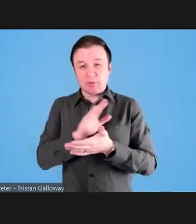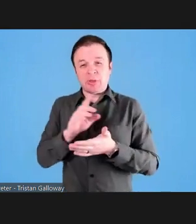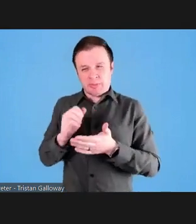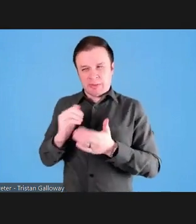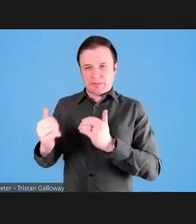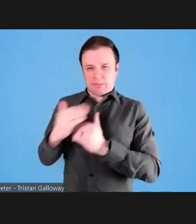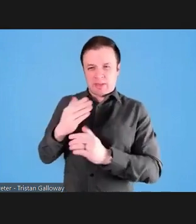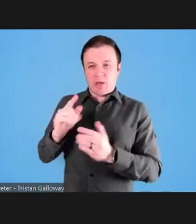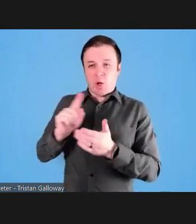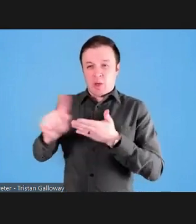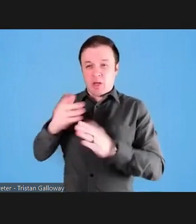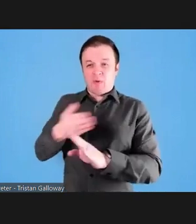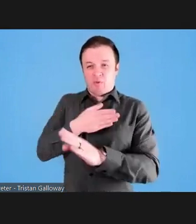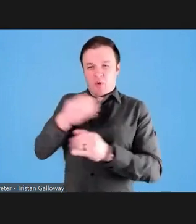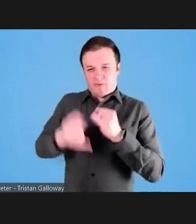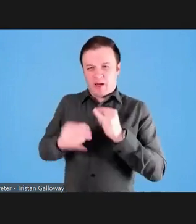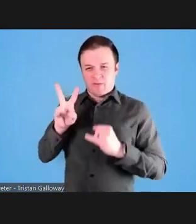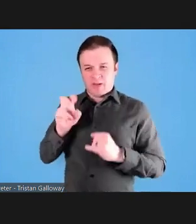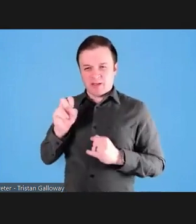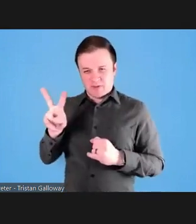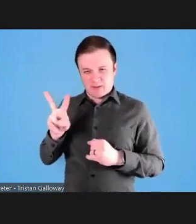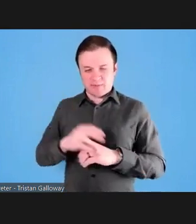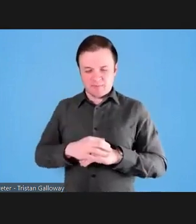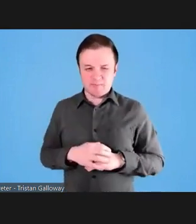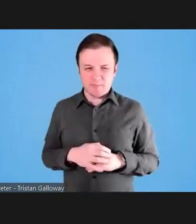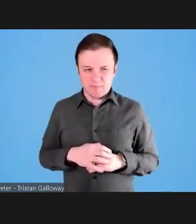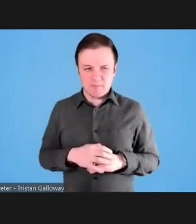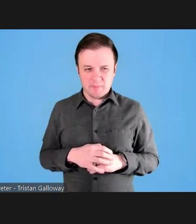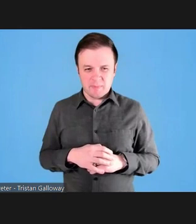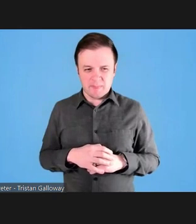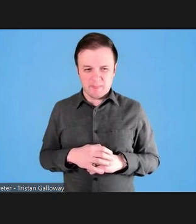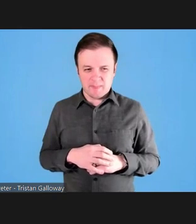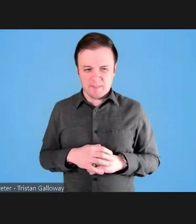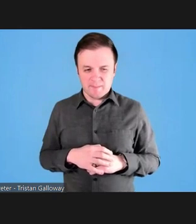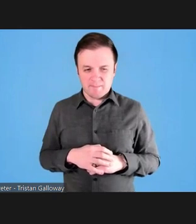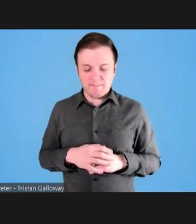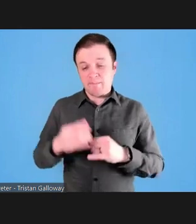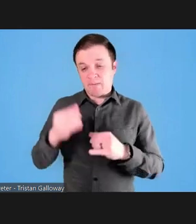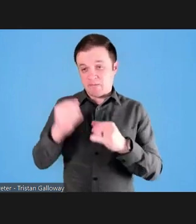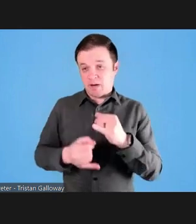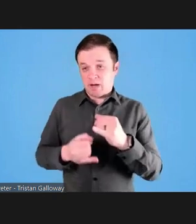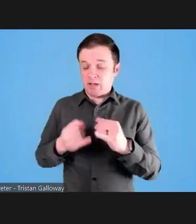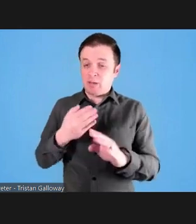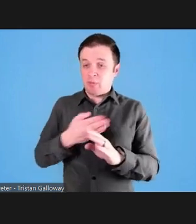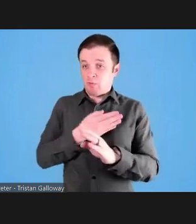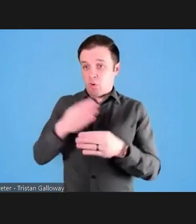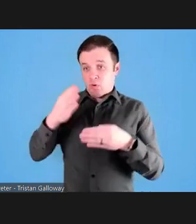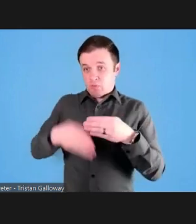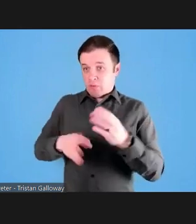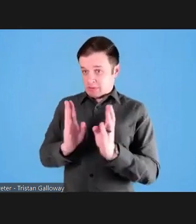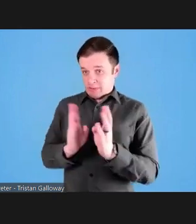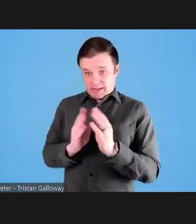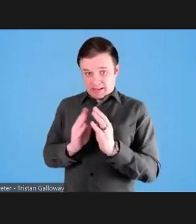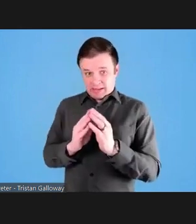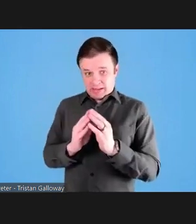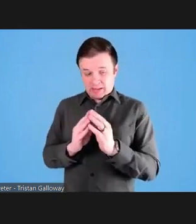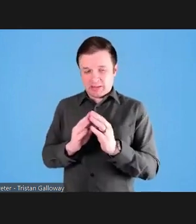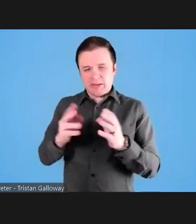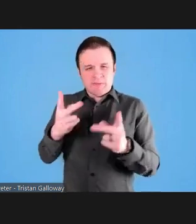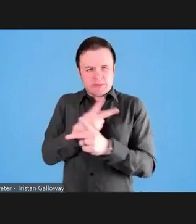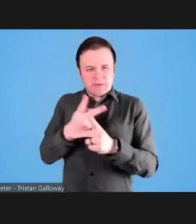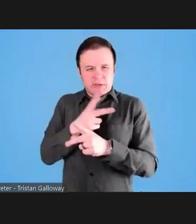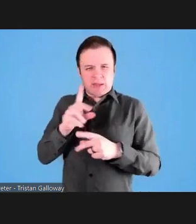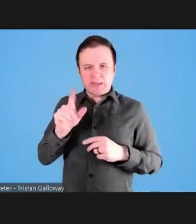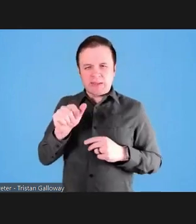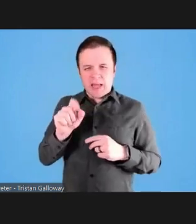week before the final virtual summary meeting. Finally, before the close of this meeting, determine a date and an